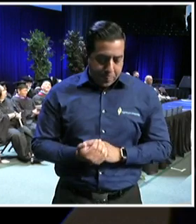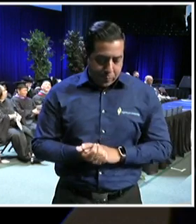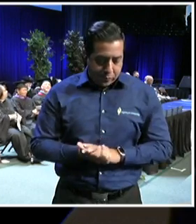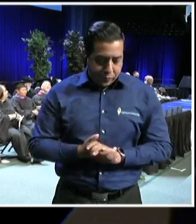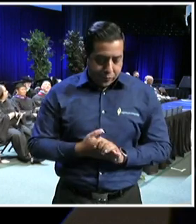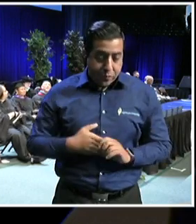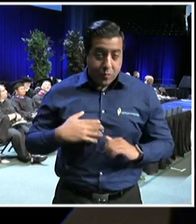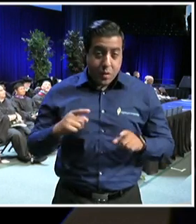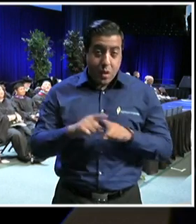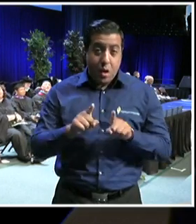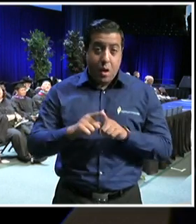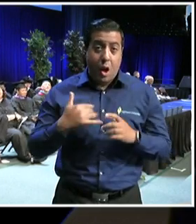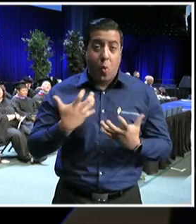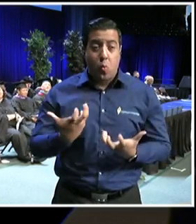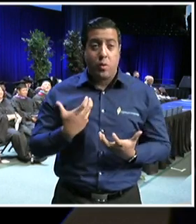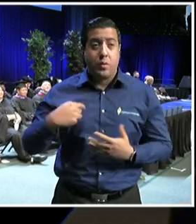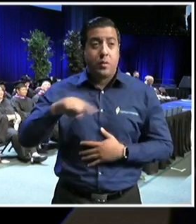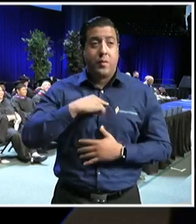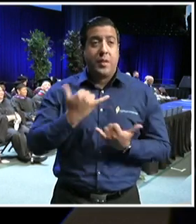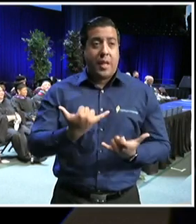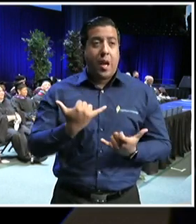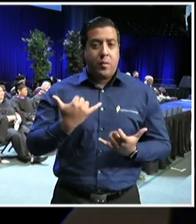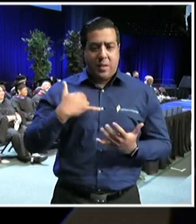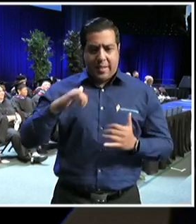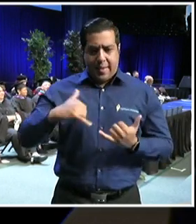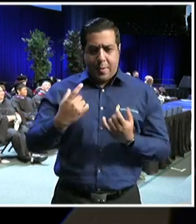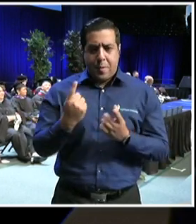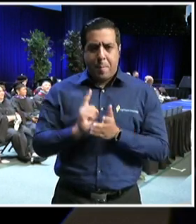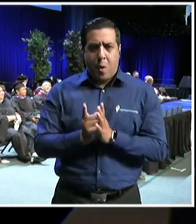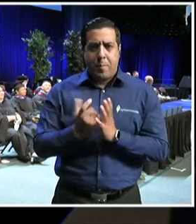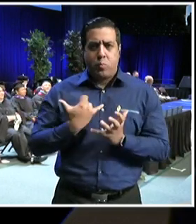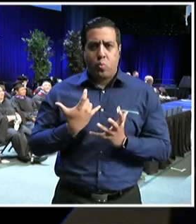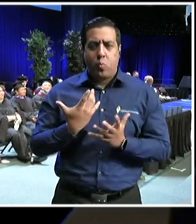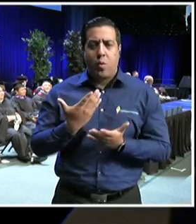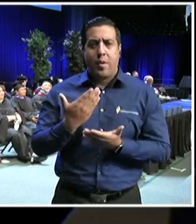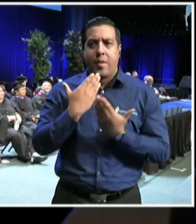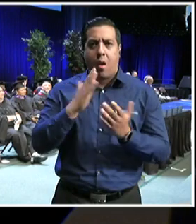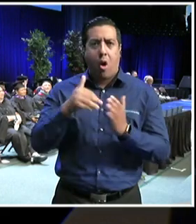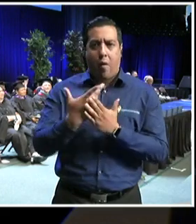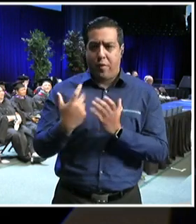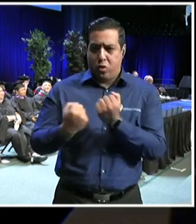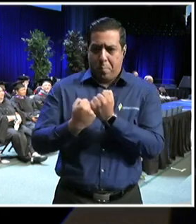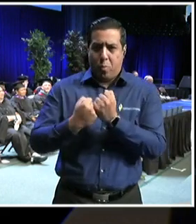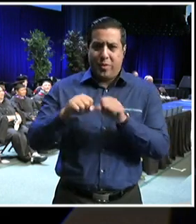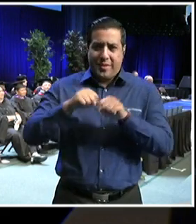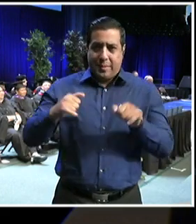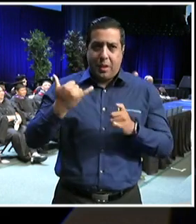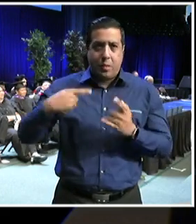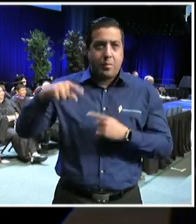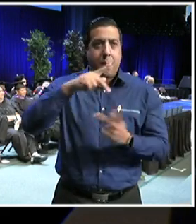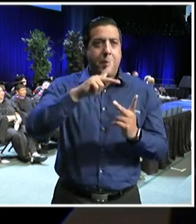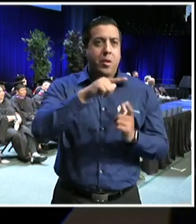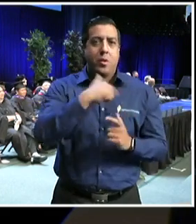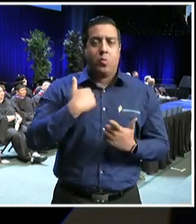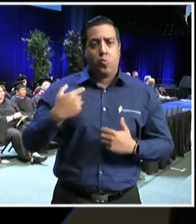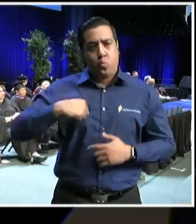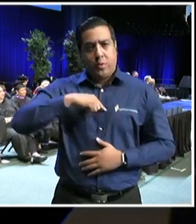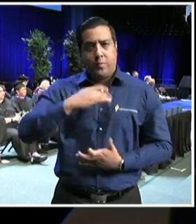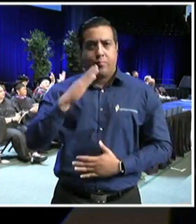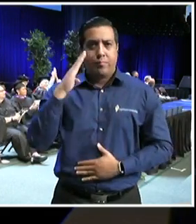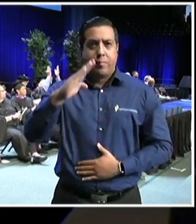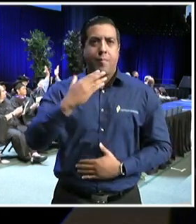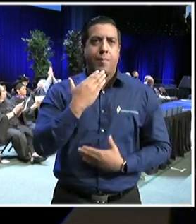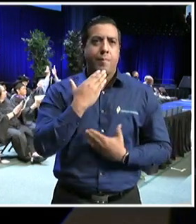I would also like all of us to take the moment to appreciate our very own support systems around this building. We salute you.